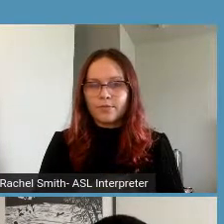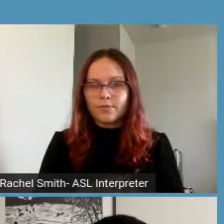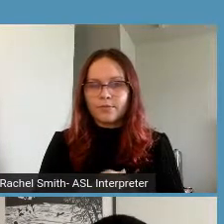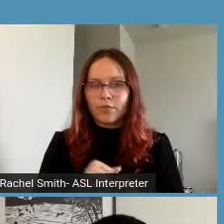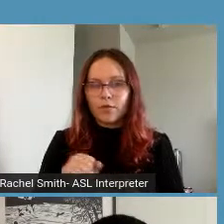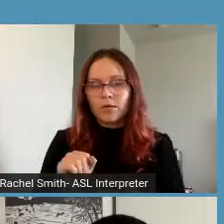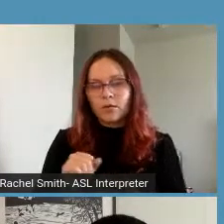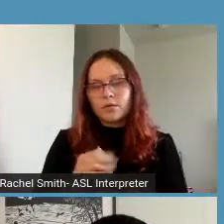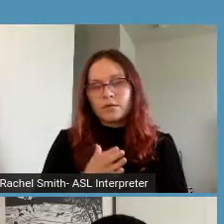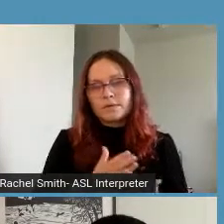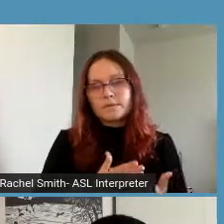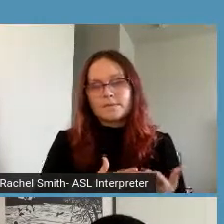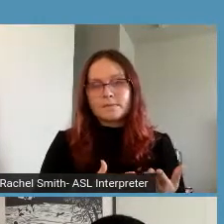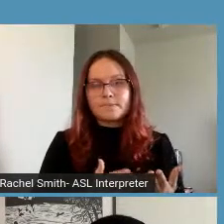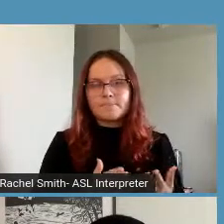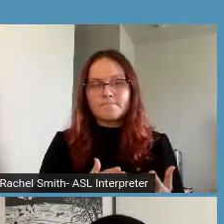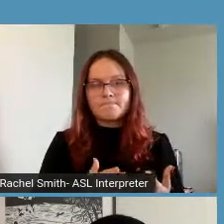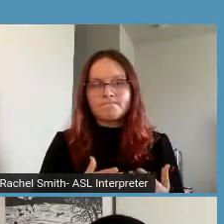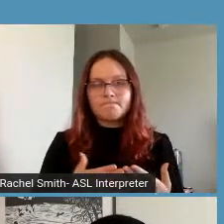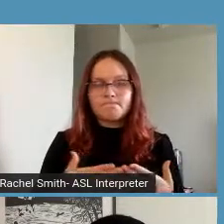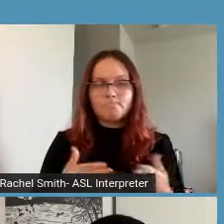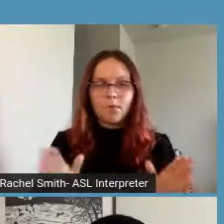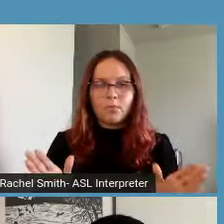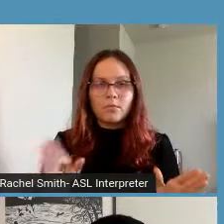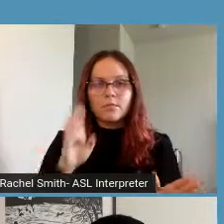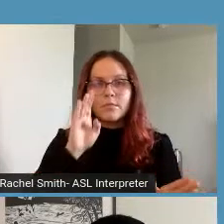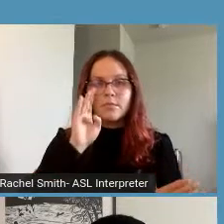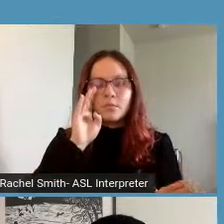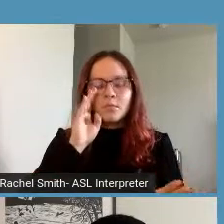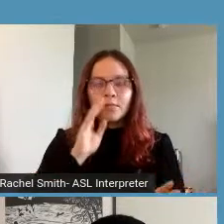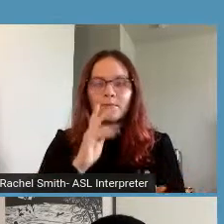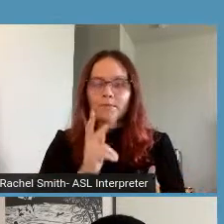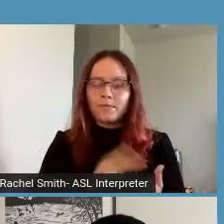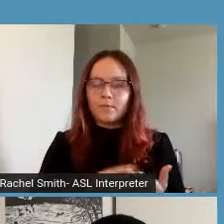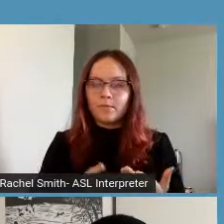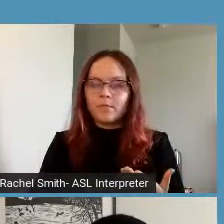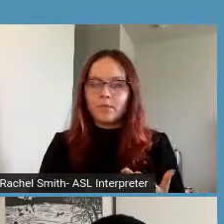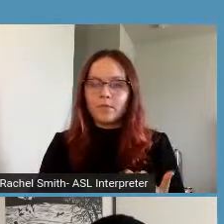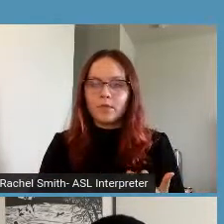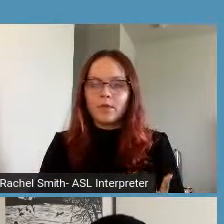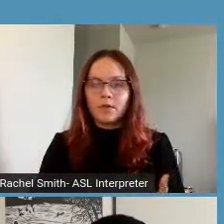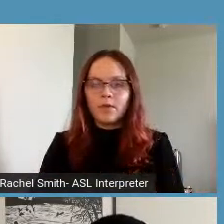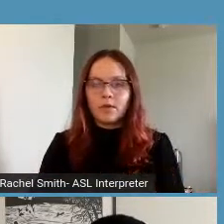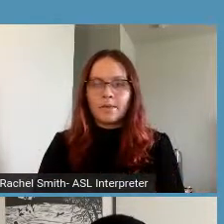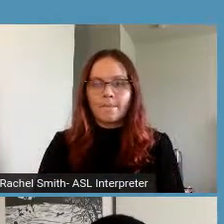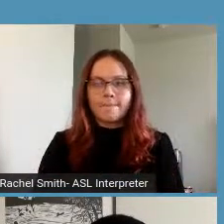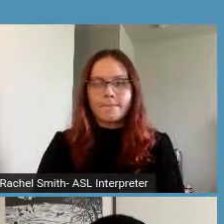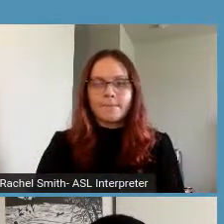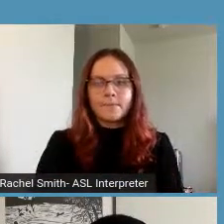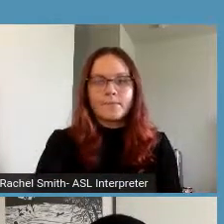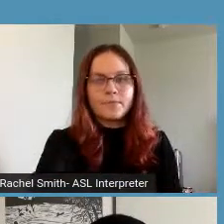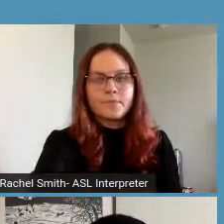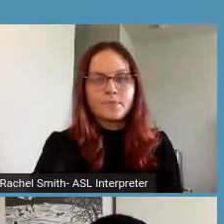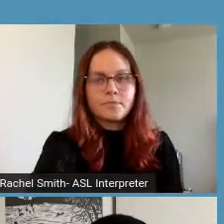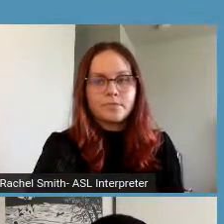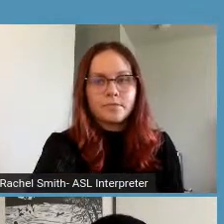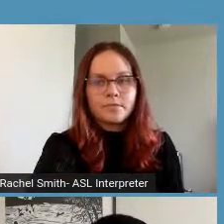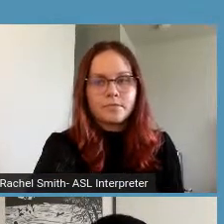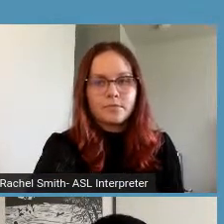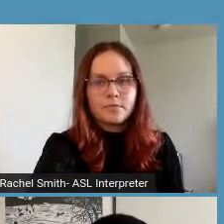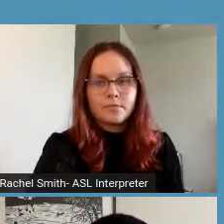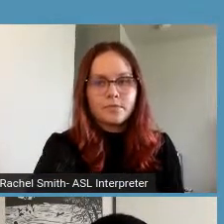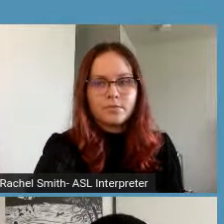planned with our library partners this would be fall of 2020,